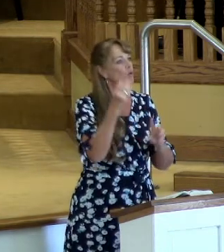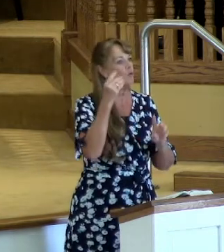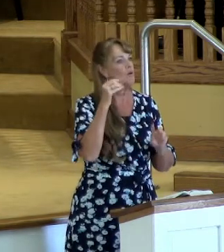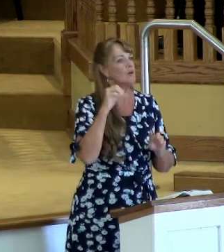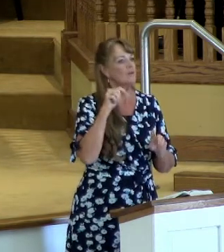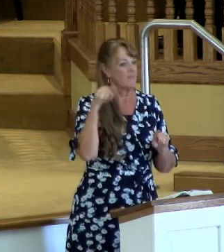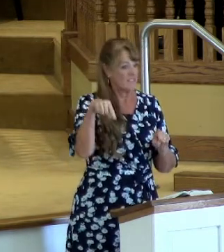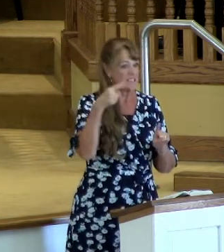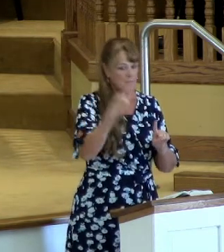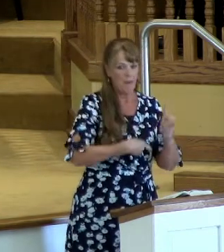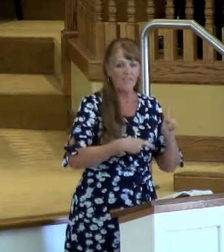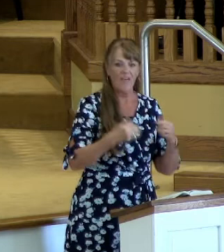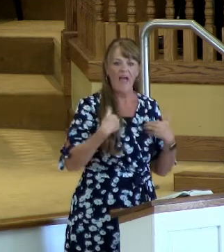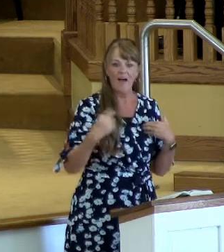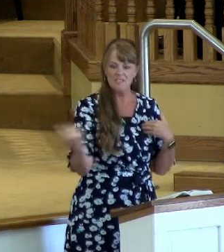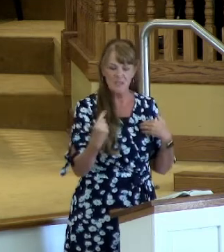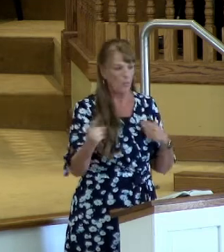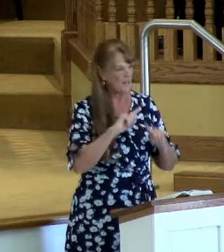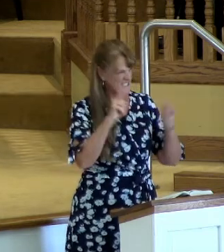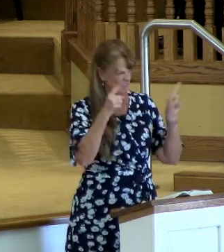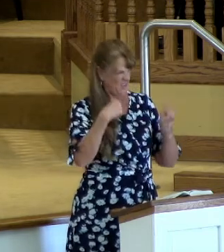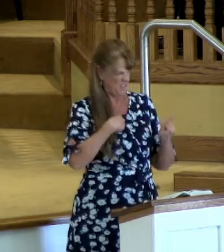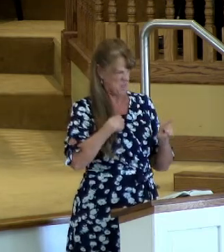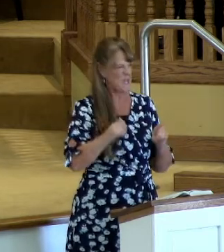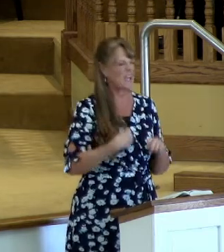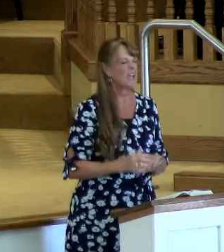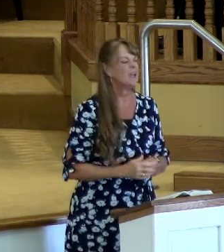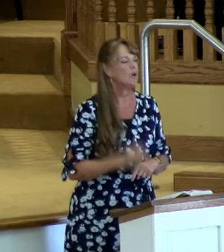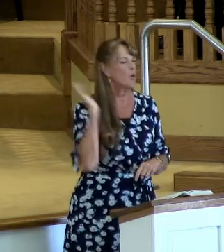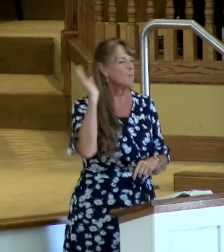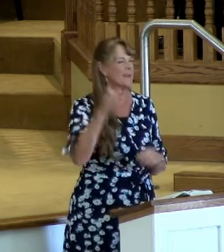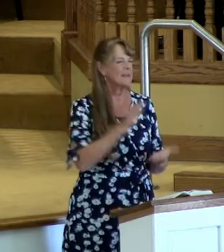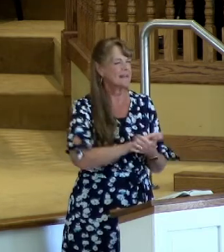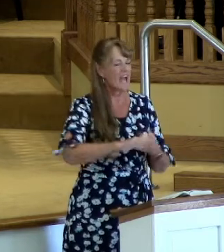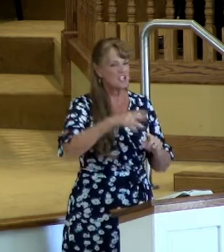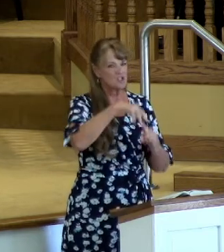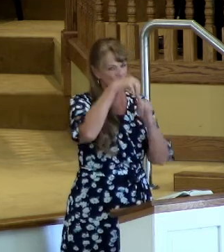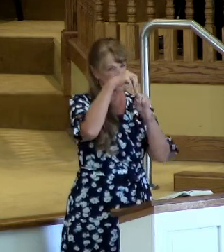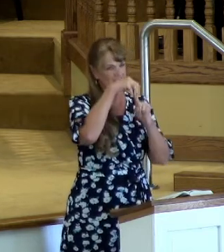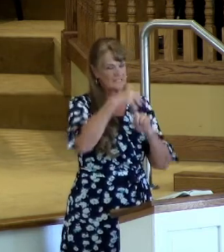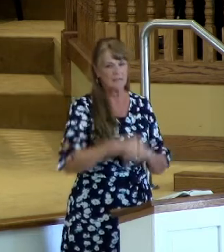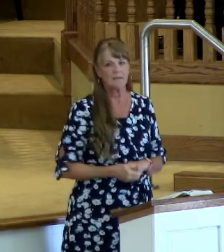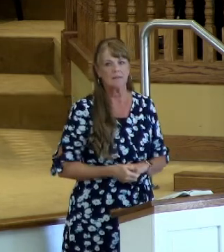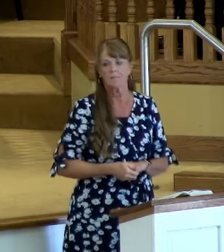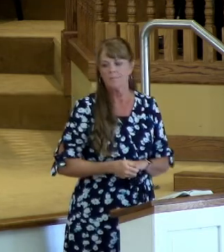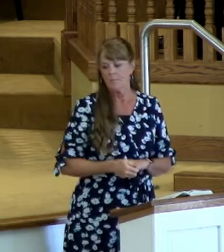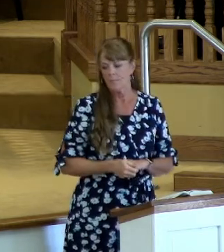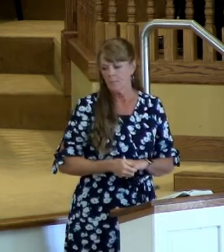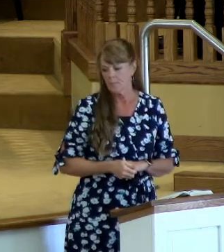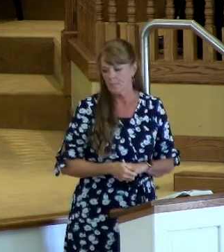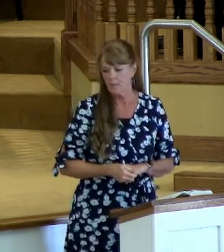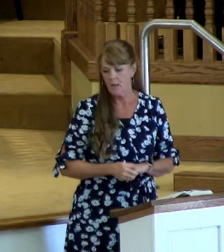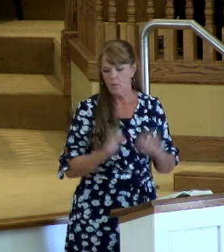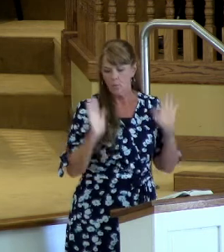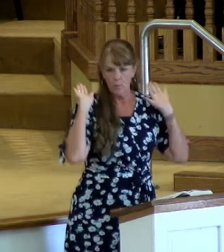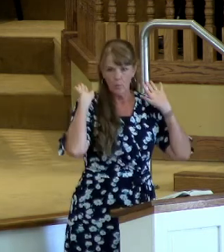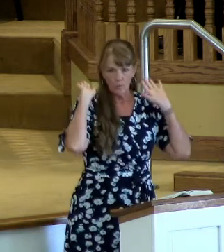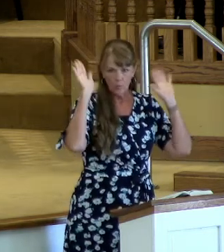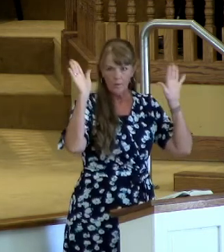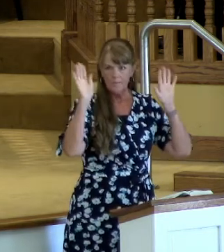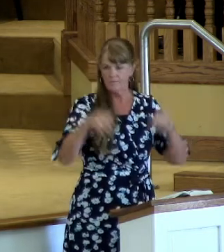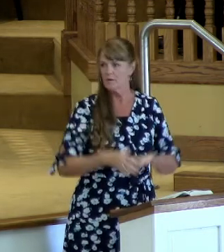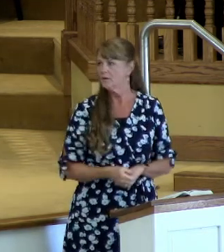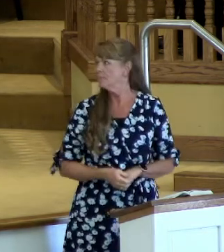me, different voice, and so it'll be a good month of Sunday evenings in September. And so that'll be great. And